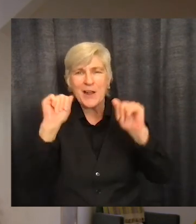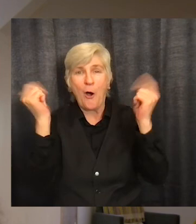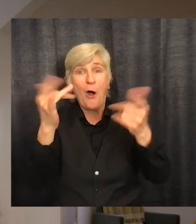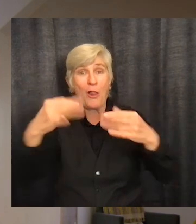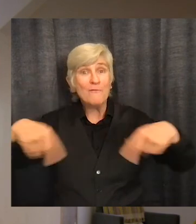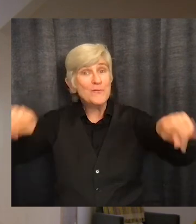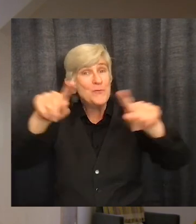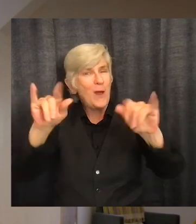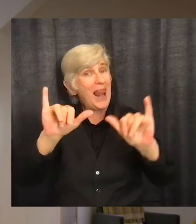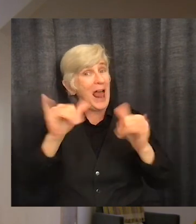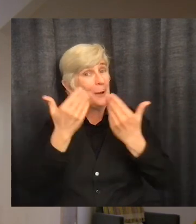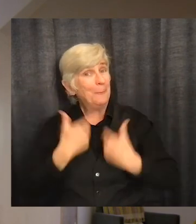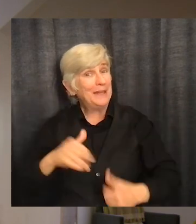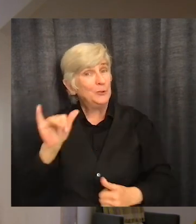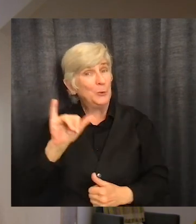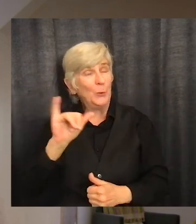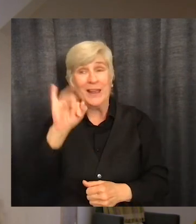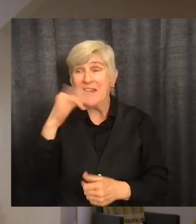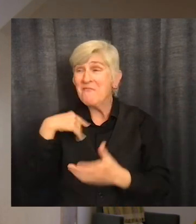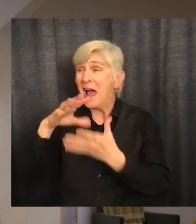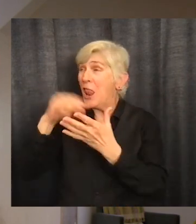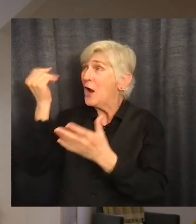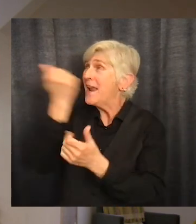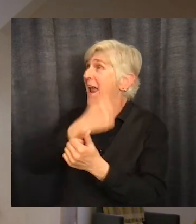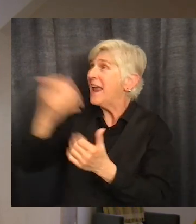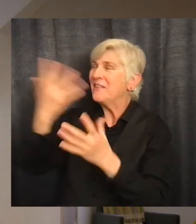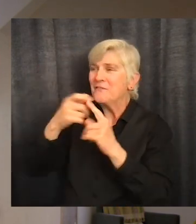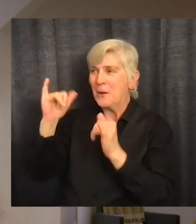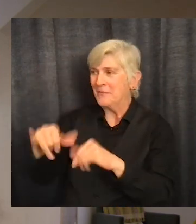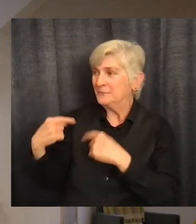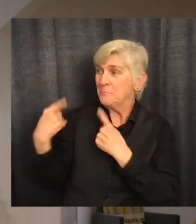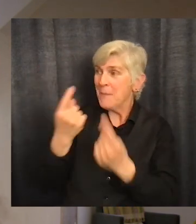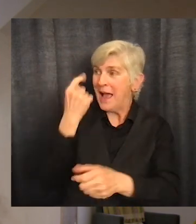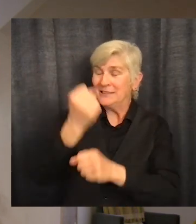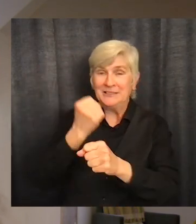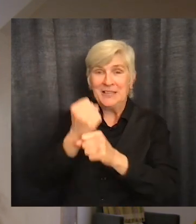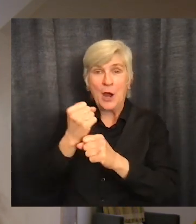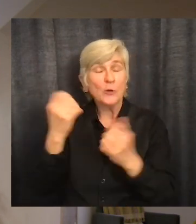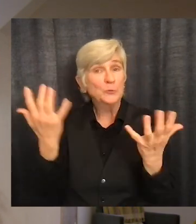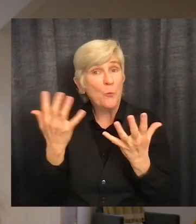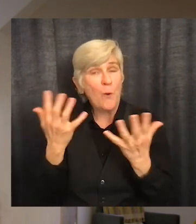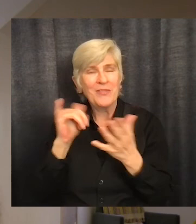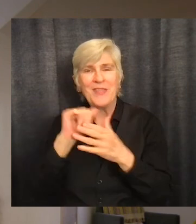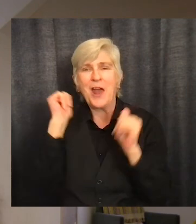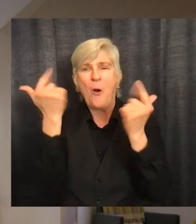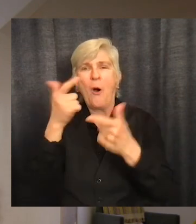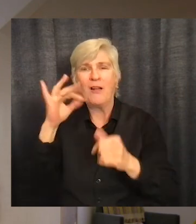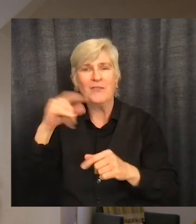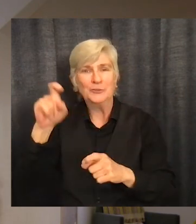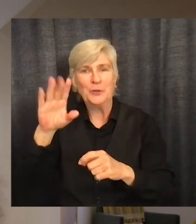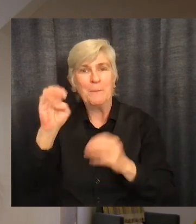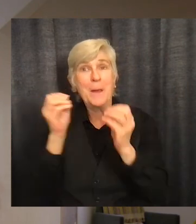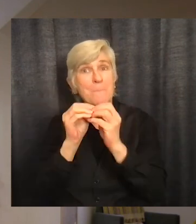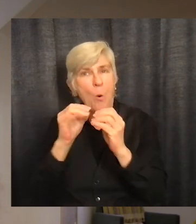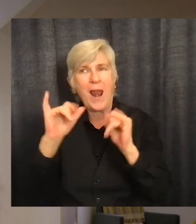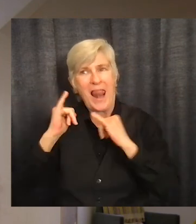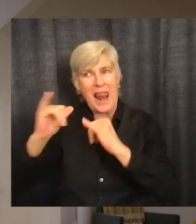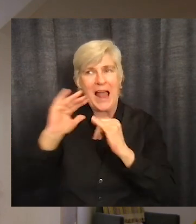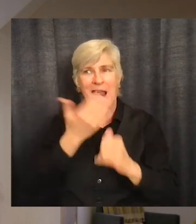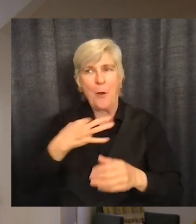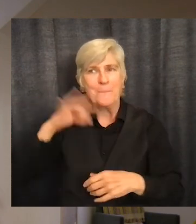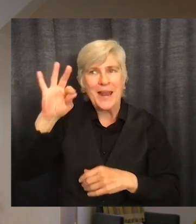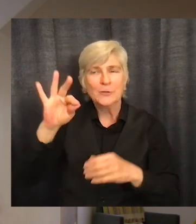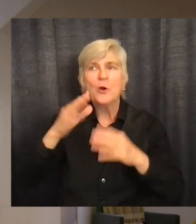you, and like me. If I have learned anything from this past year, it's that all of us should be more like our